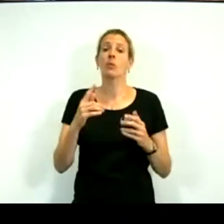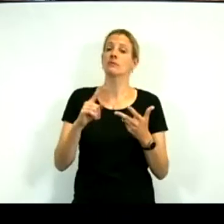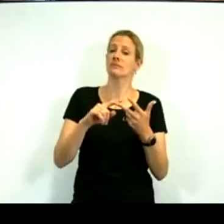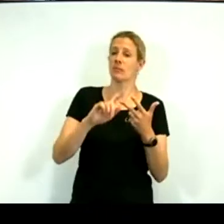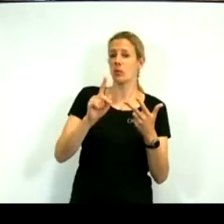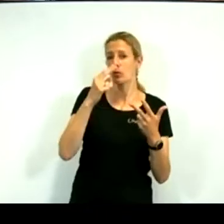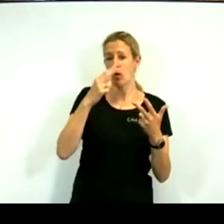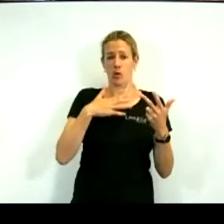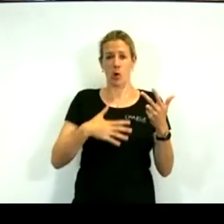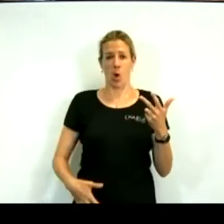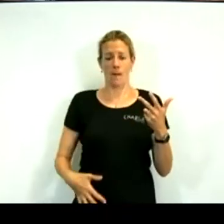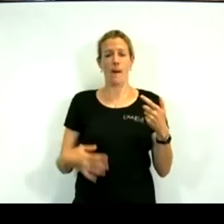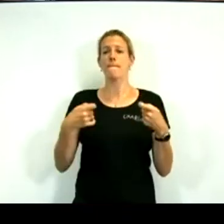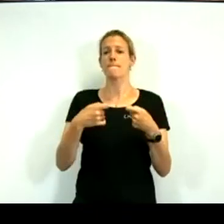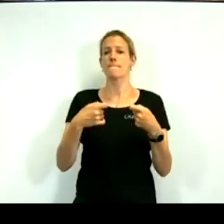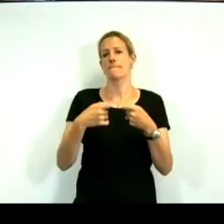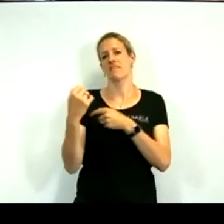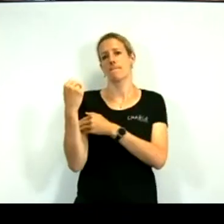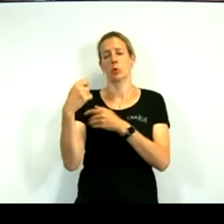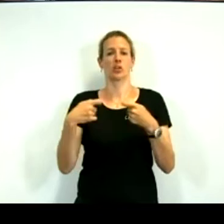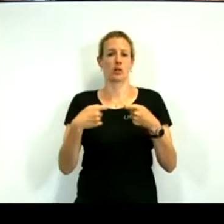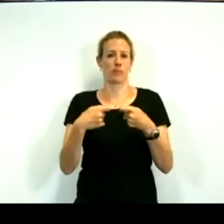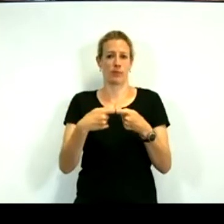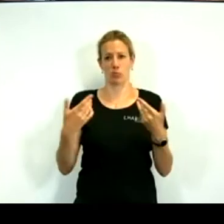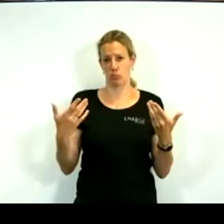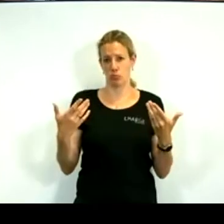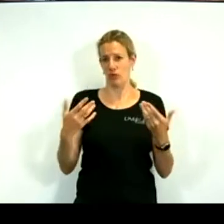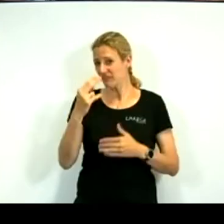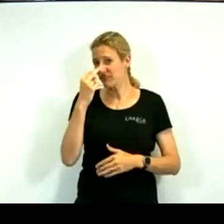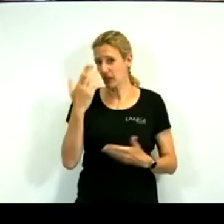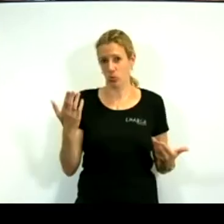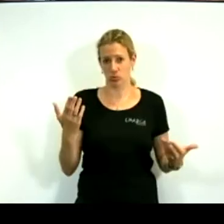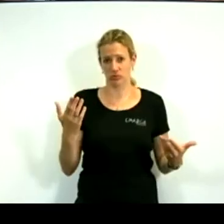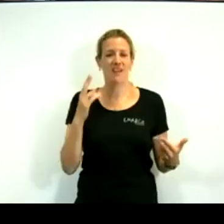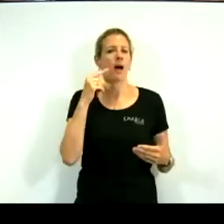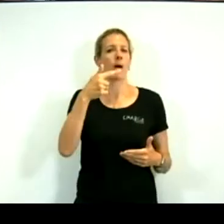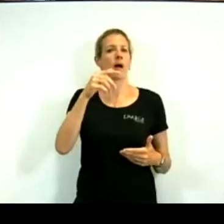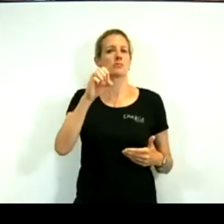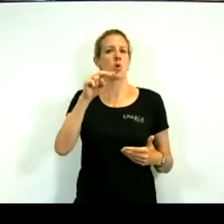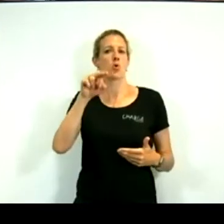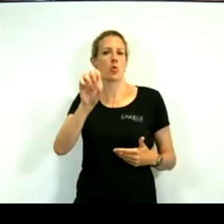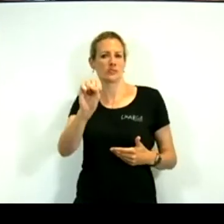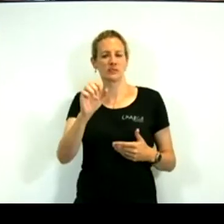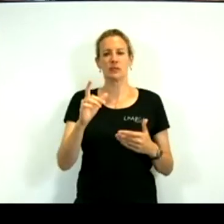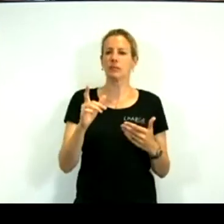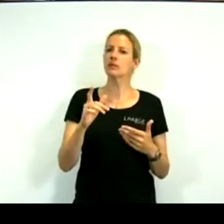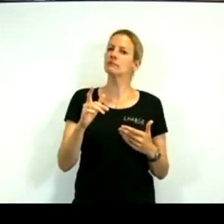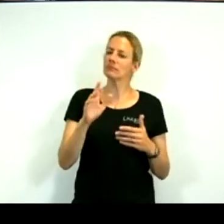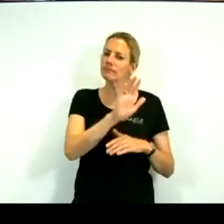child's muscles? And what kind of problems for functional